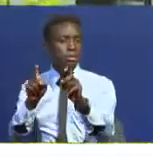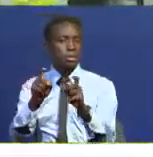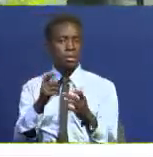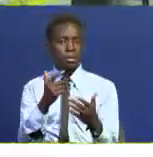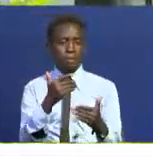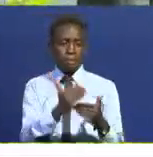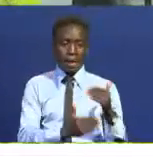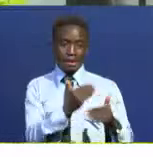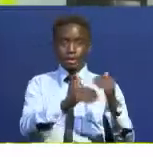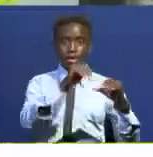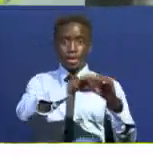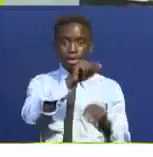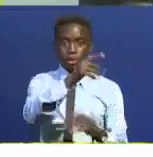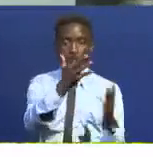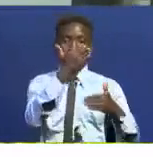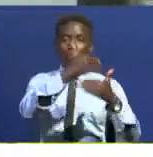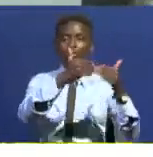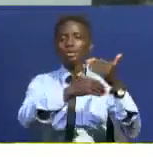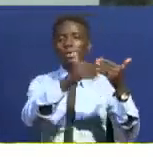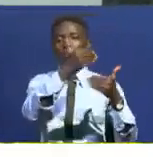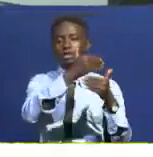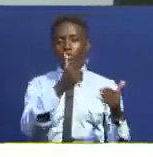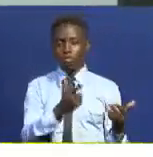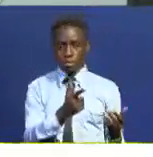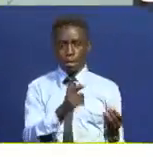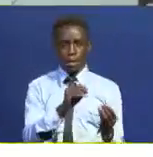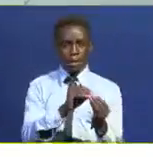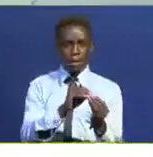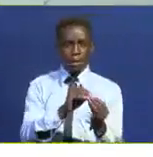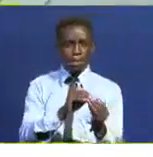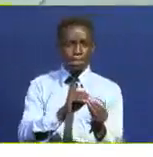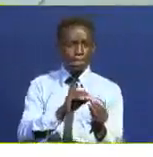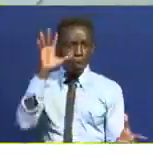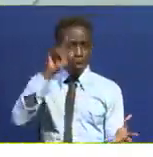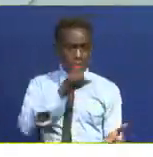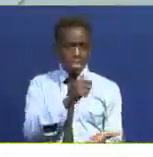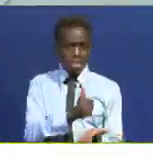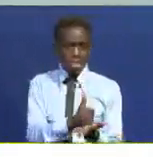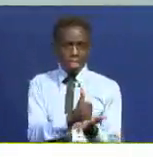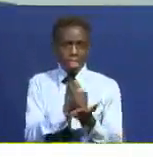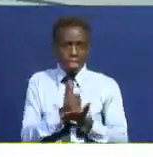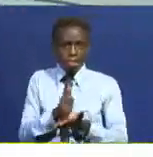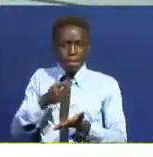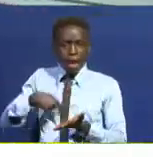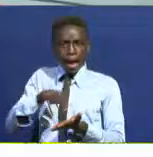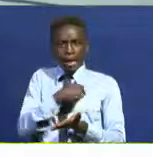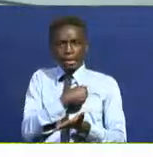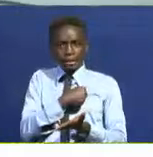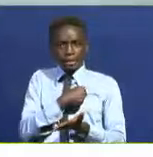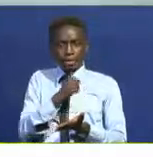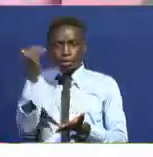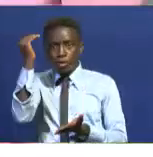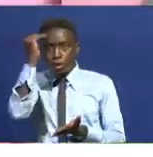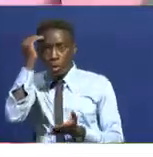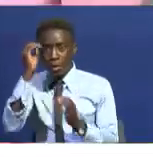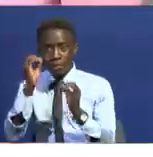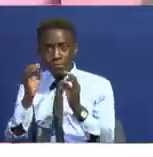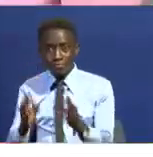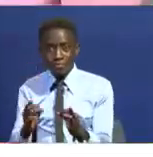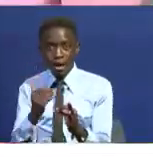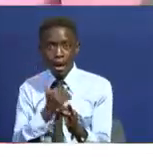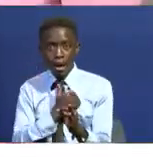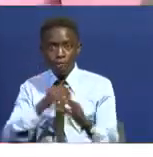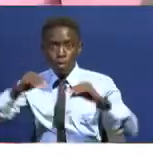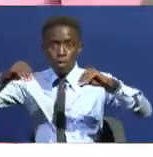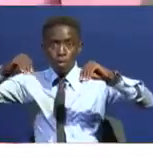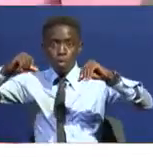construction, mostly to help us detect if there are any quality